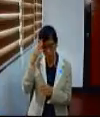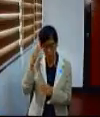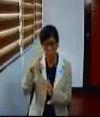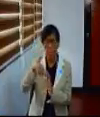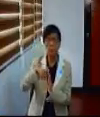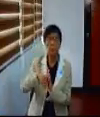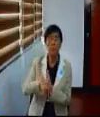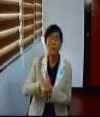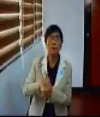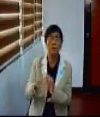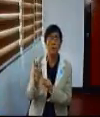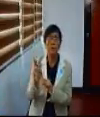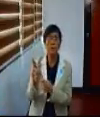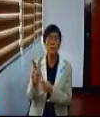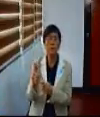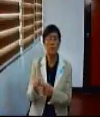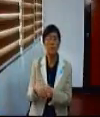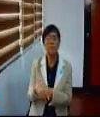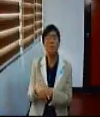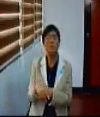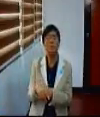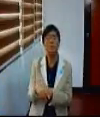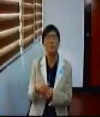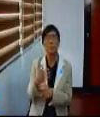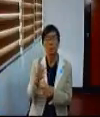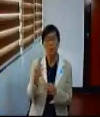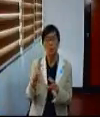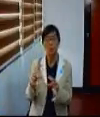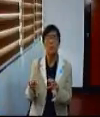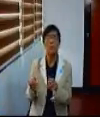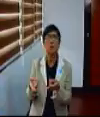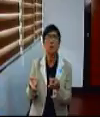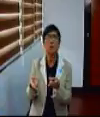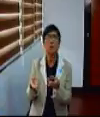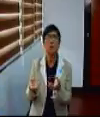a set of circumstances. So inviting